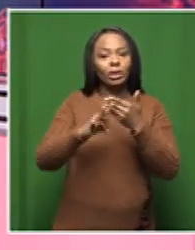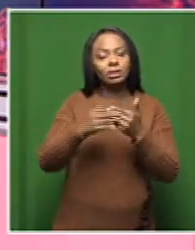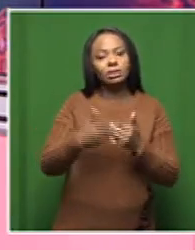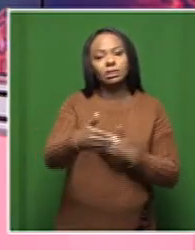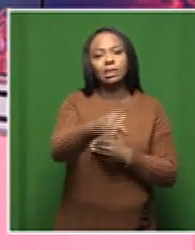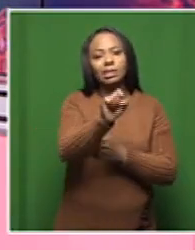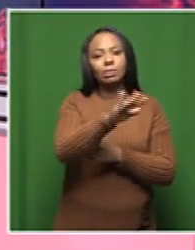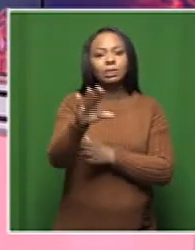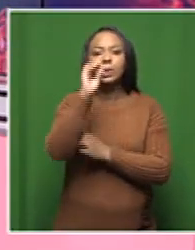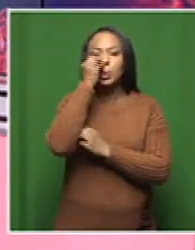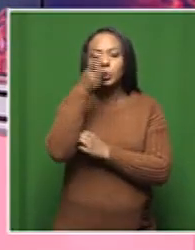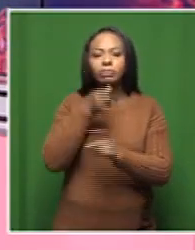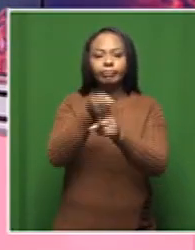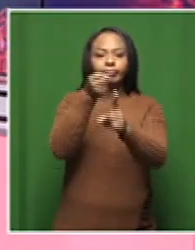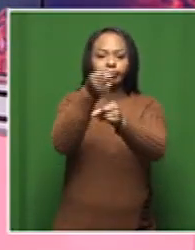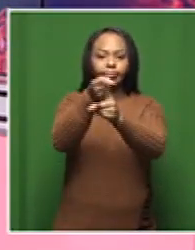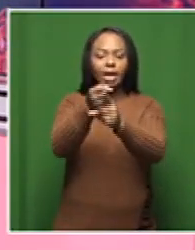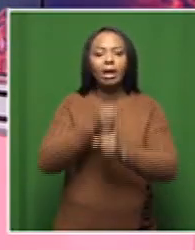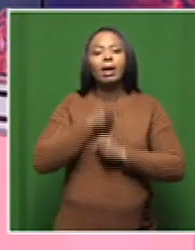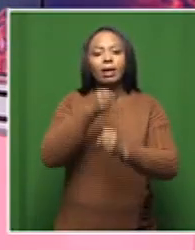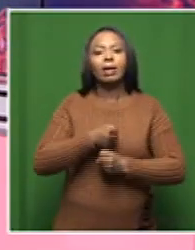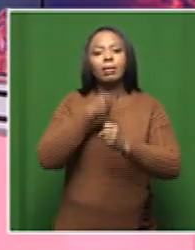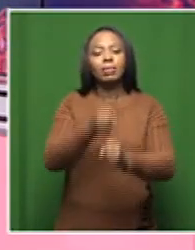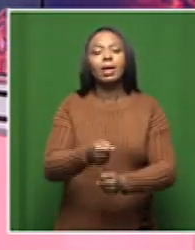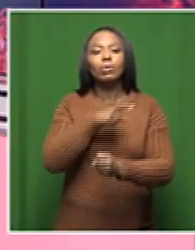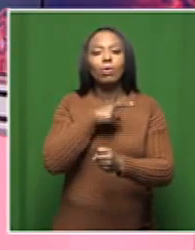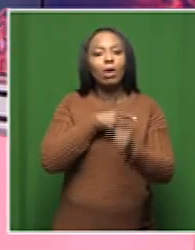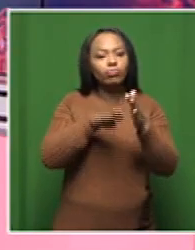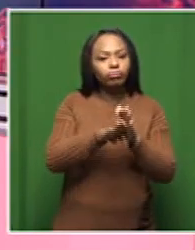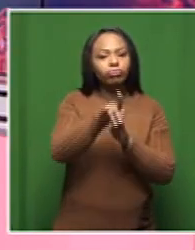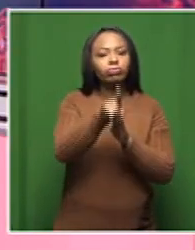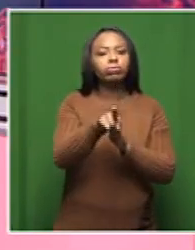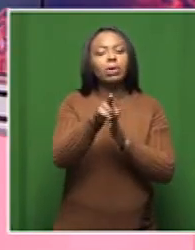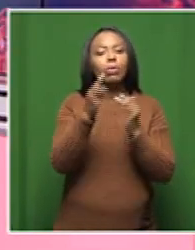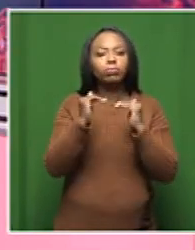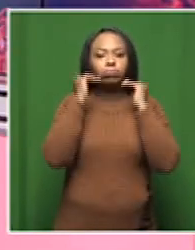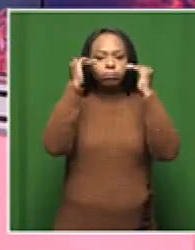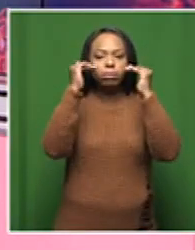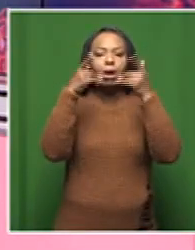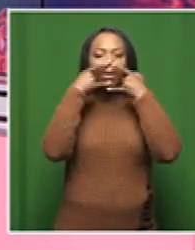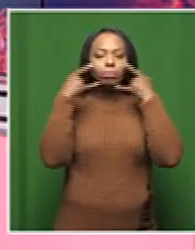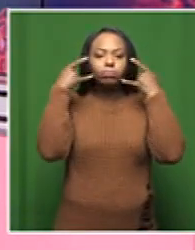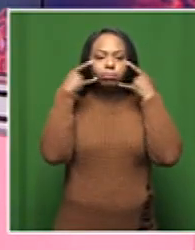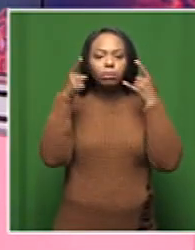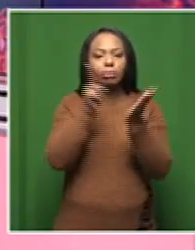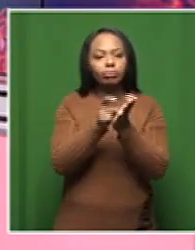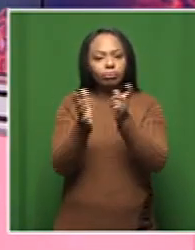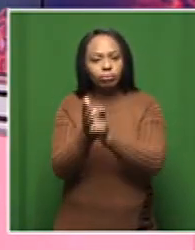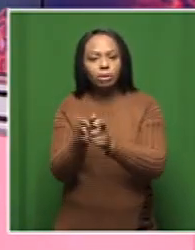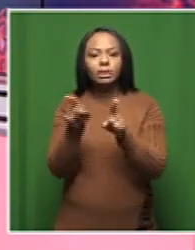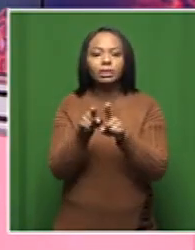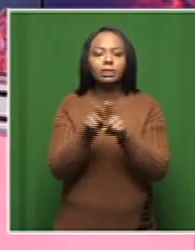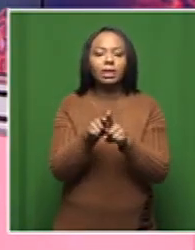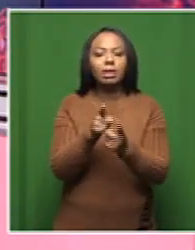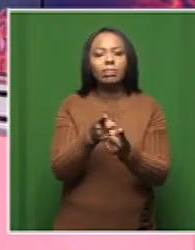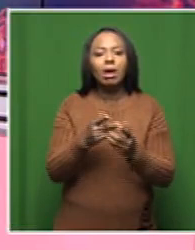News intensifying its efforts through this campaign to promote the wearing of masks, hand sanitizing, and maintenance